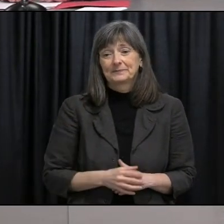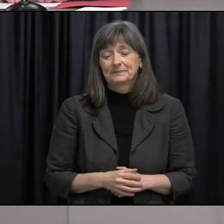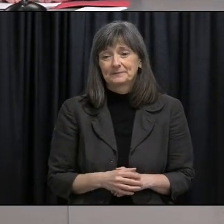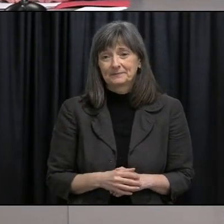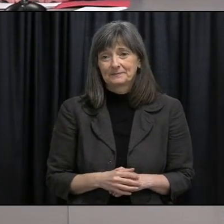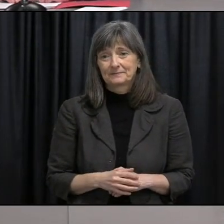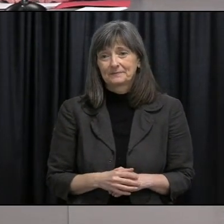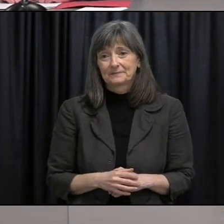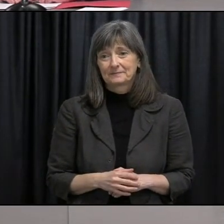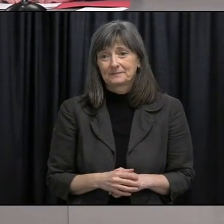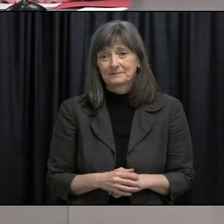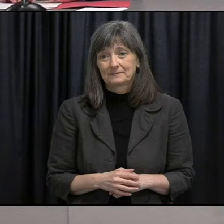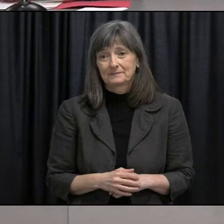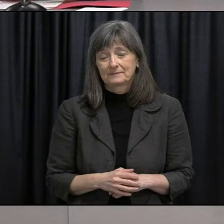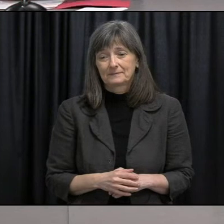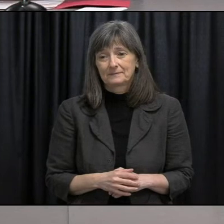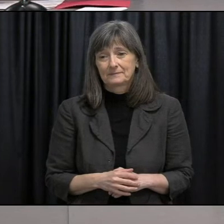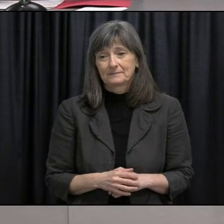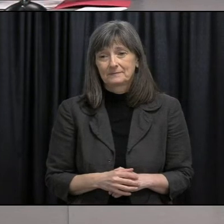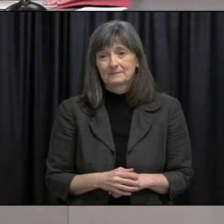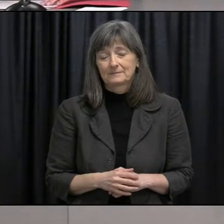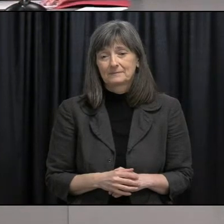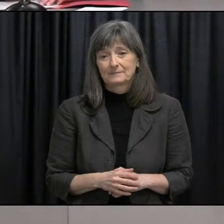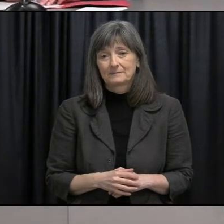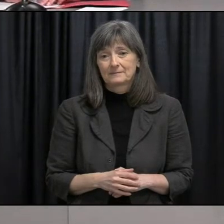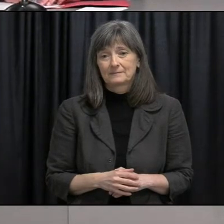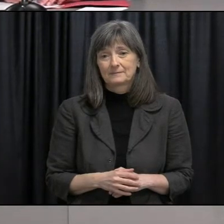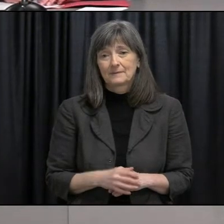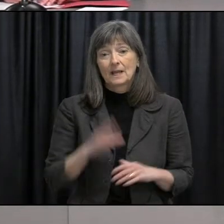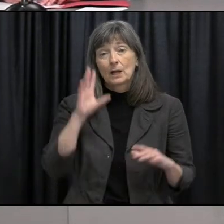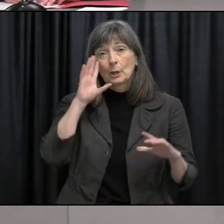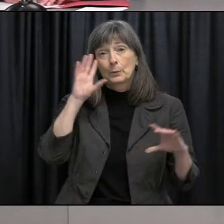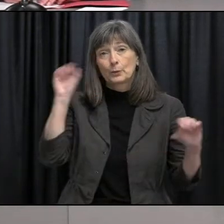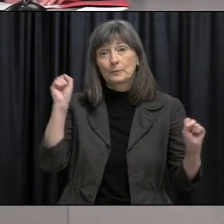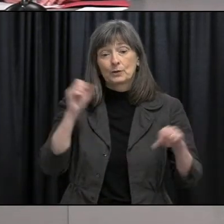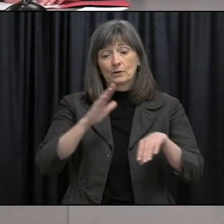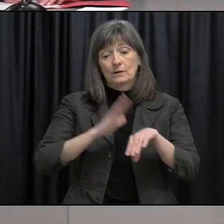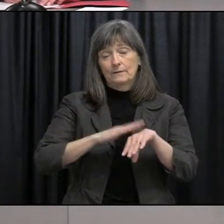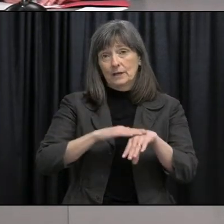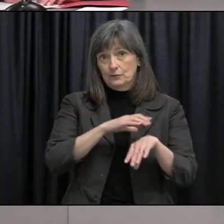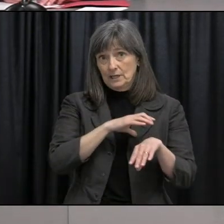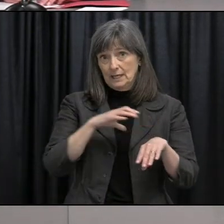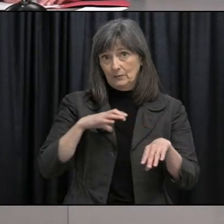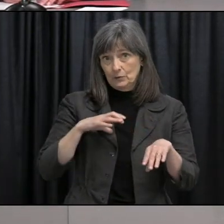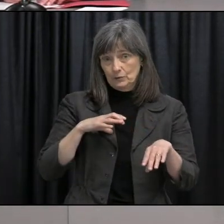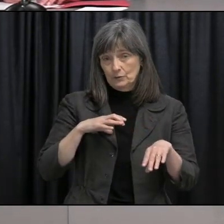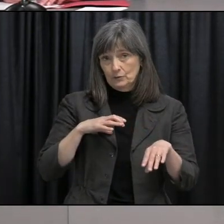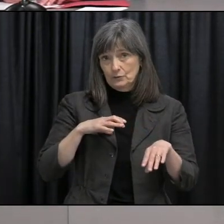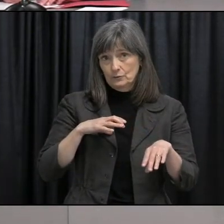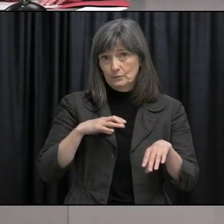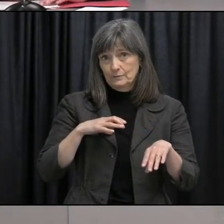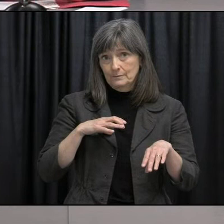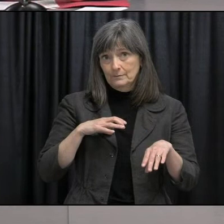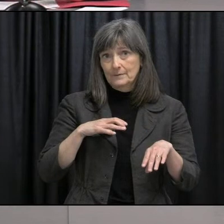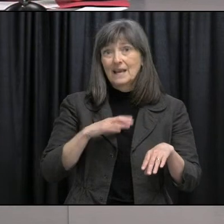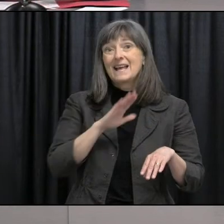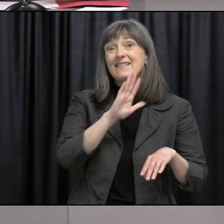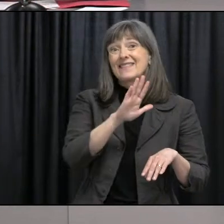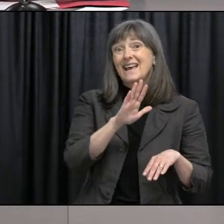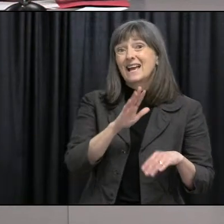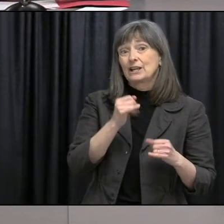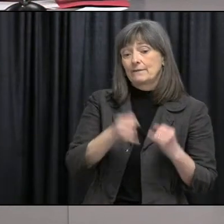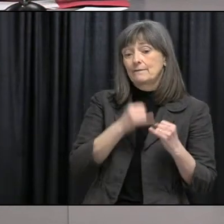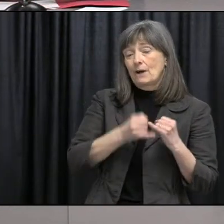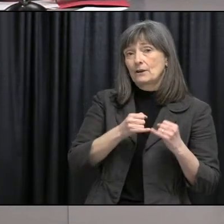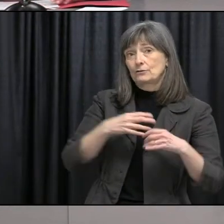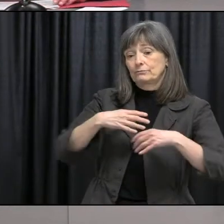go ahead. Thank you. The Premier's Advisory Council gave their final report when it comes to tourism, and